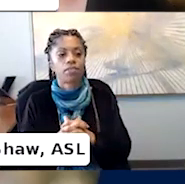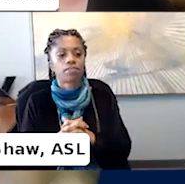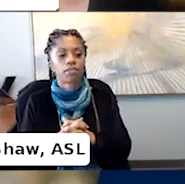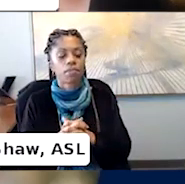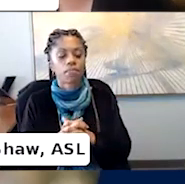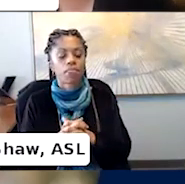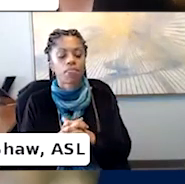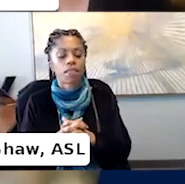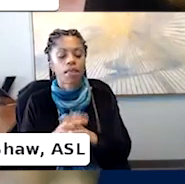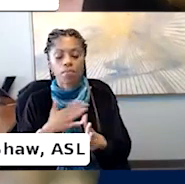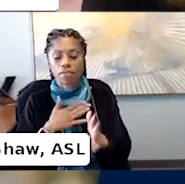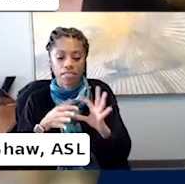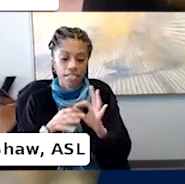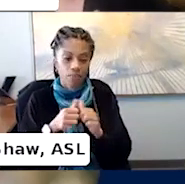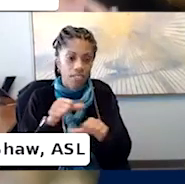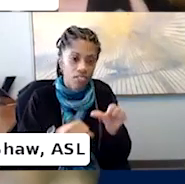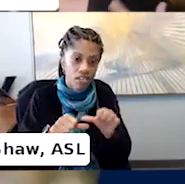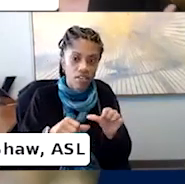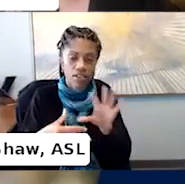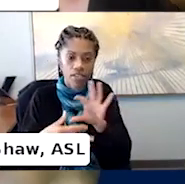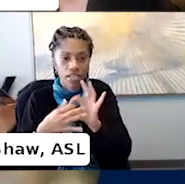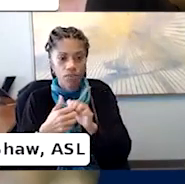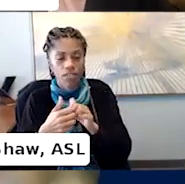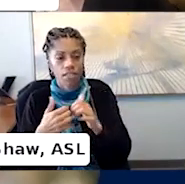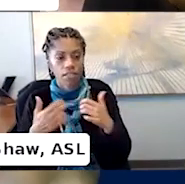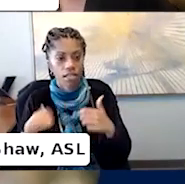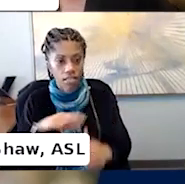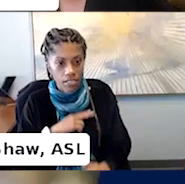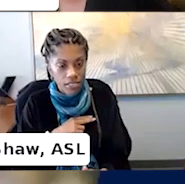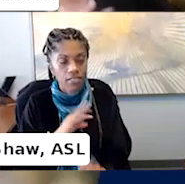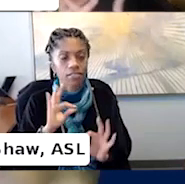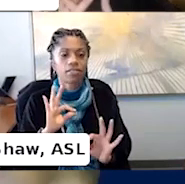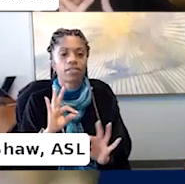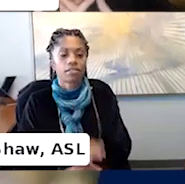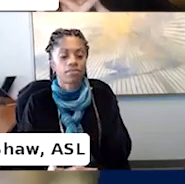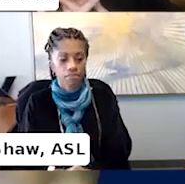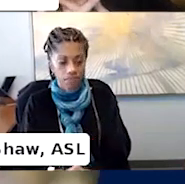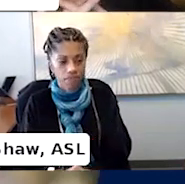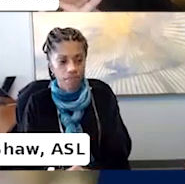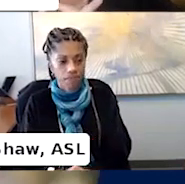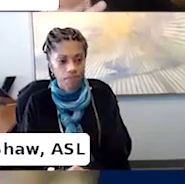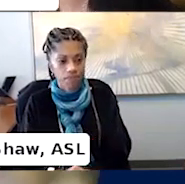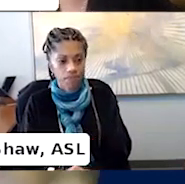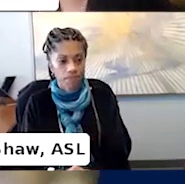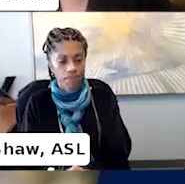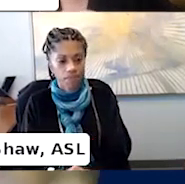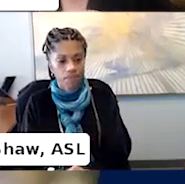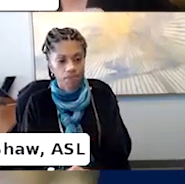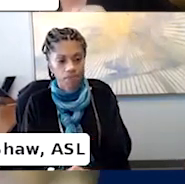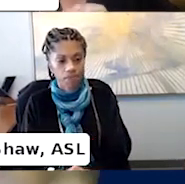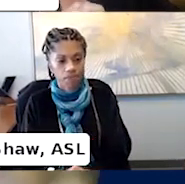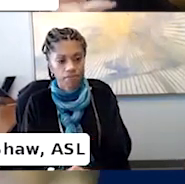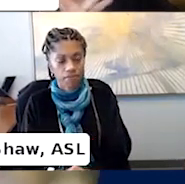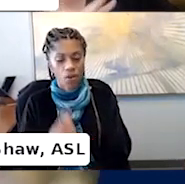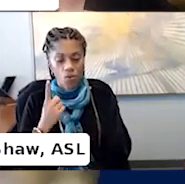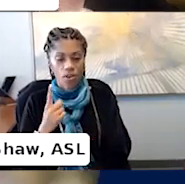each other, connect with us. And so in that spirit, I'm just going to prompt you with one of our favorite